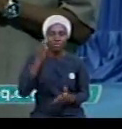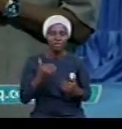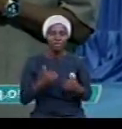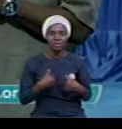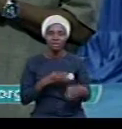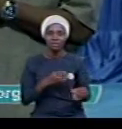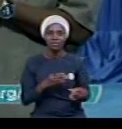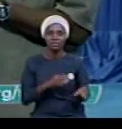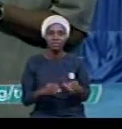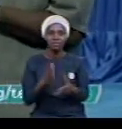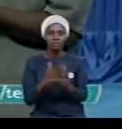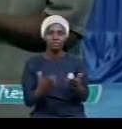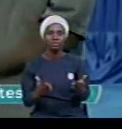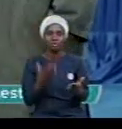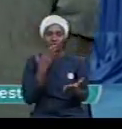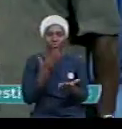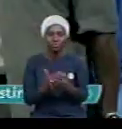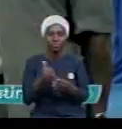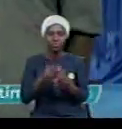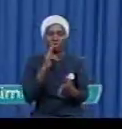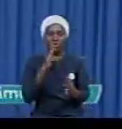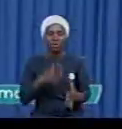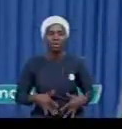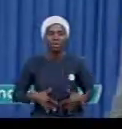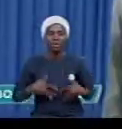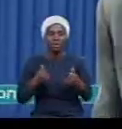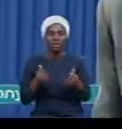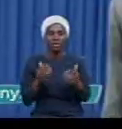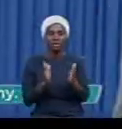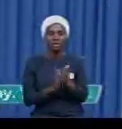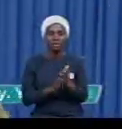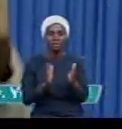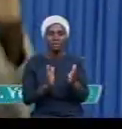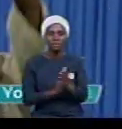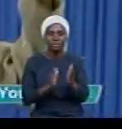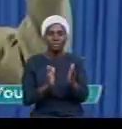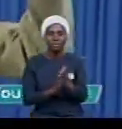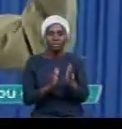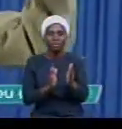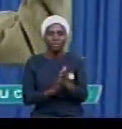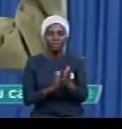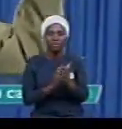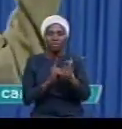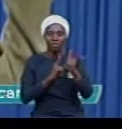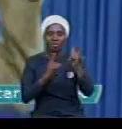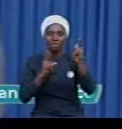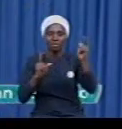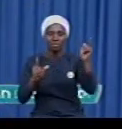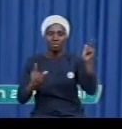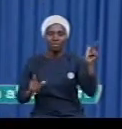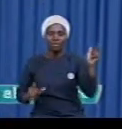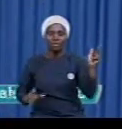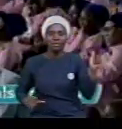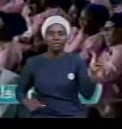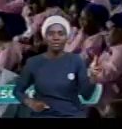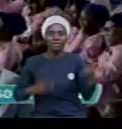life, which she wants to share. Praise the Lord!